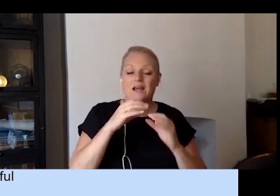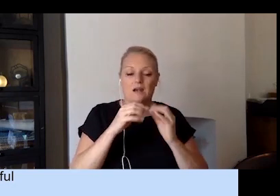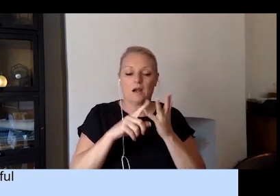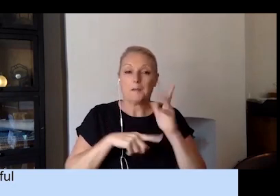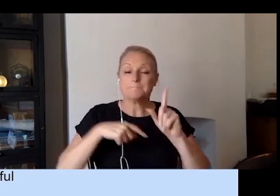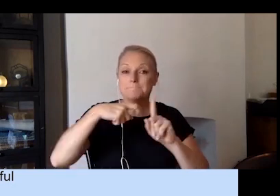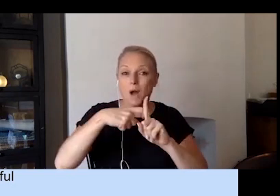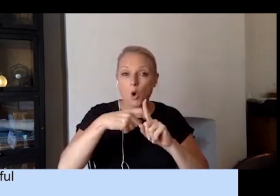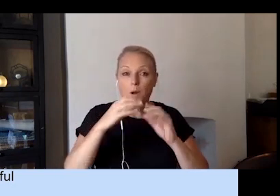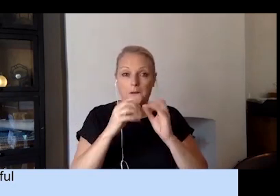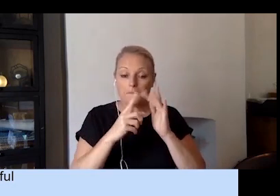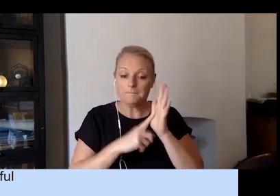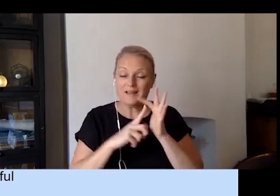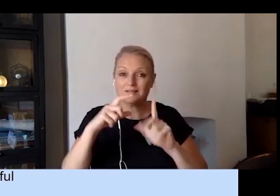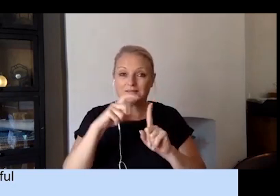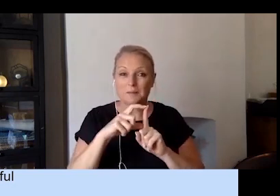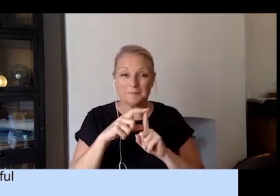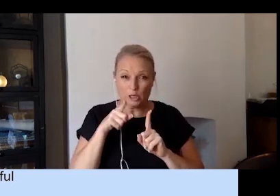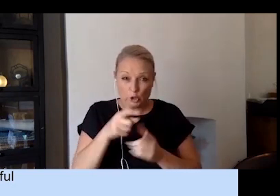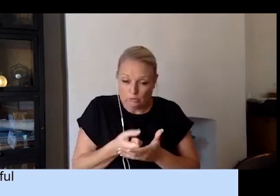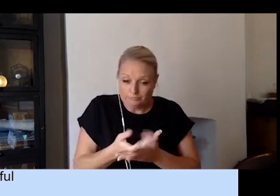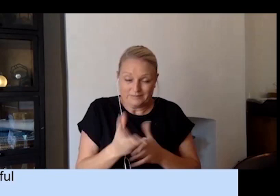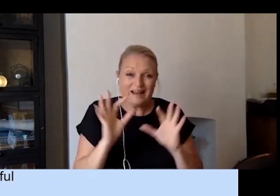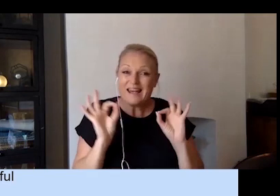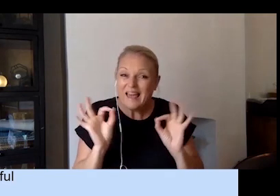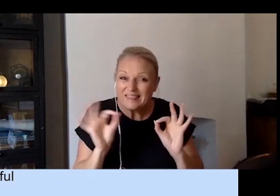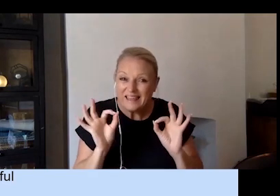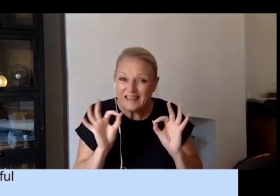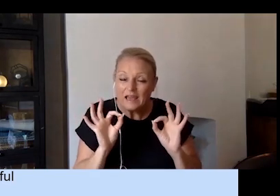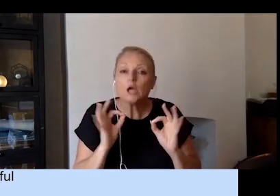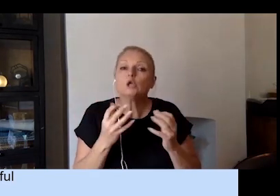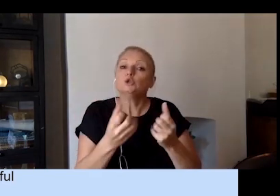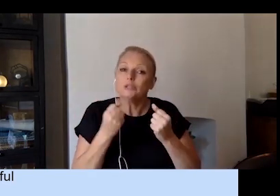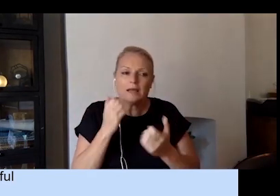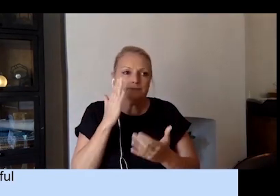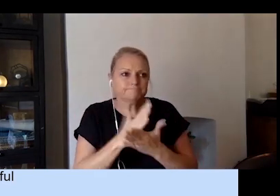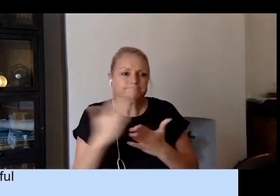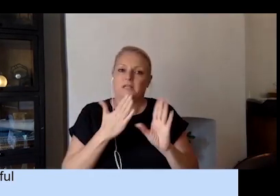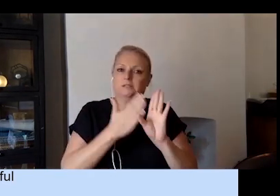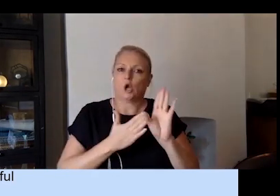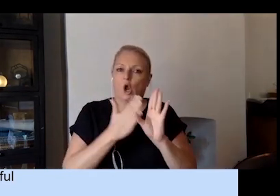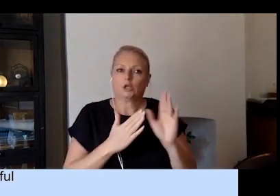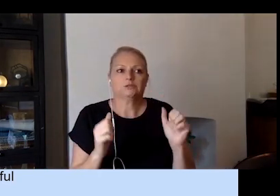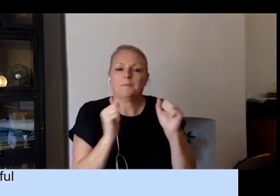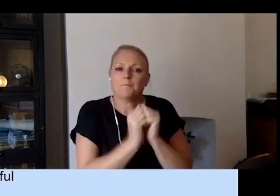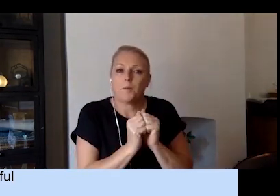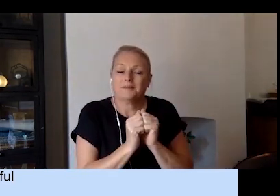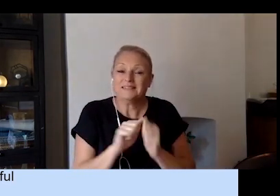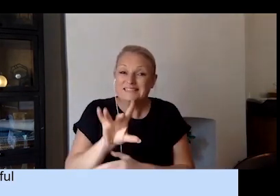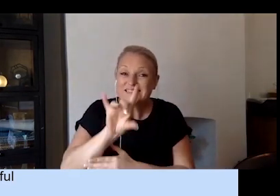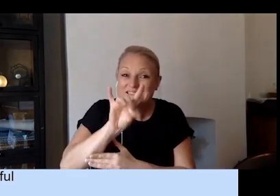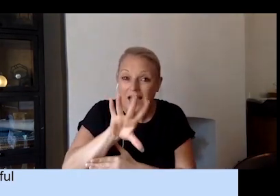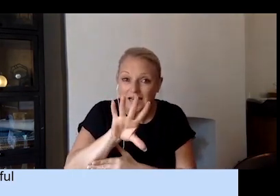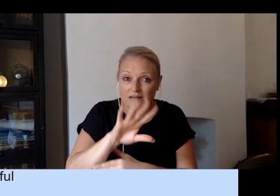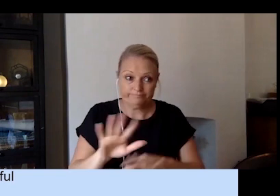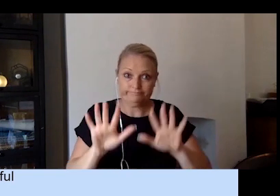out-of-pocket expenses for you with a psychologist via telehealth. Private clients can access telehealth too and pay